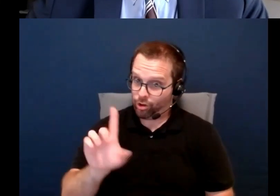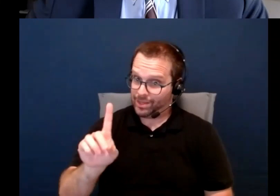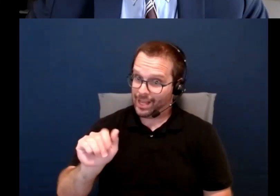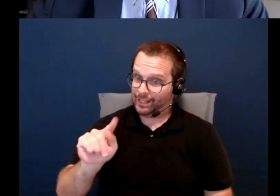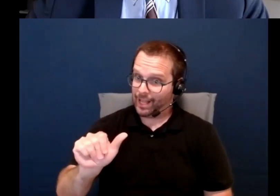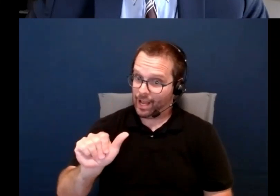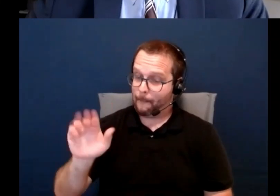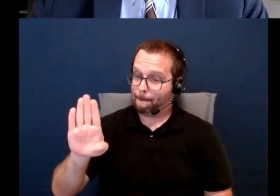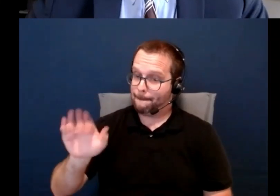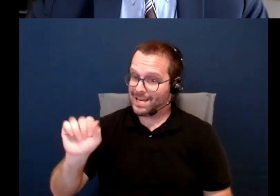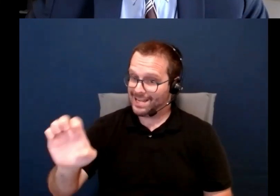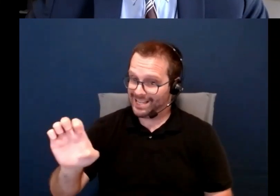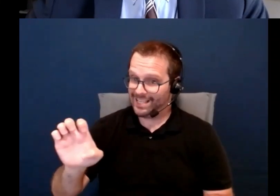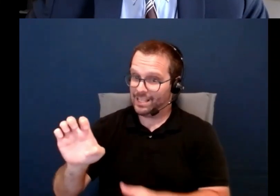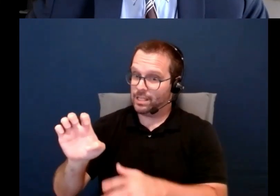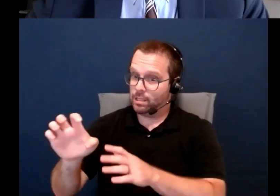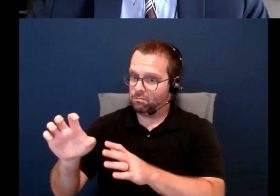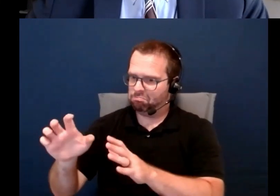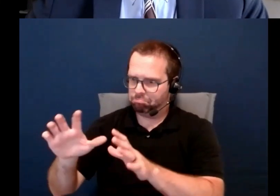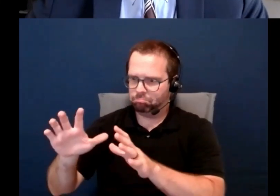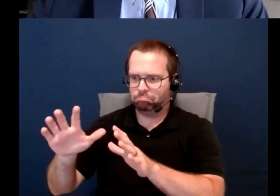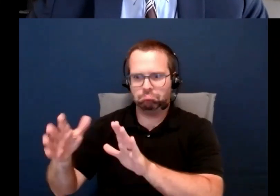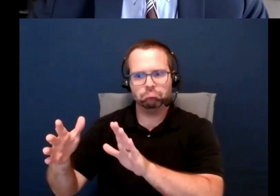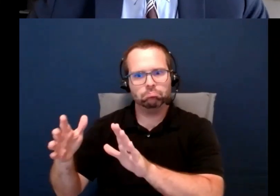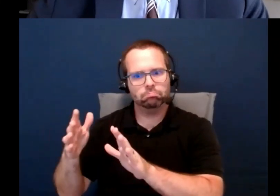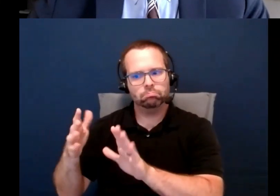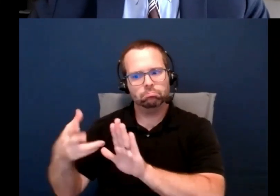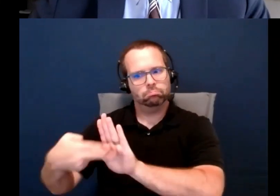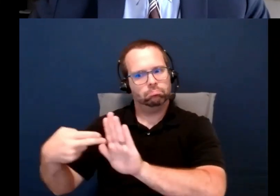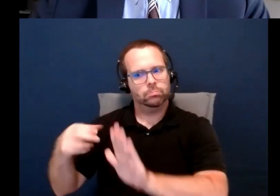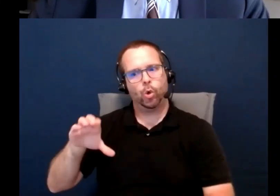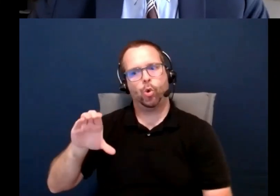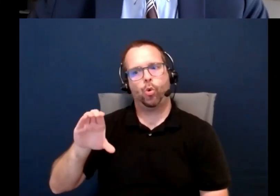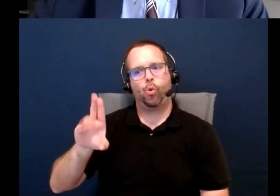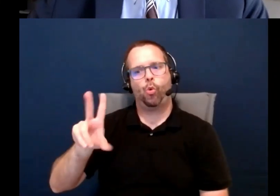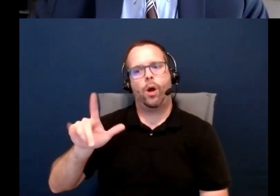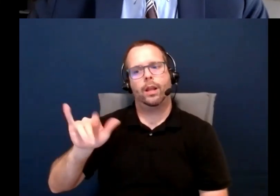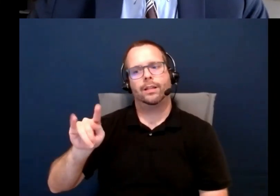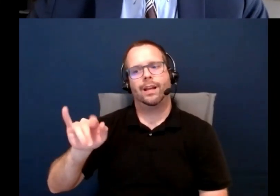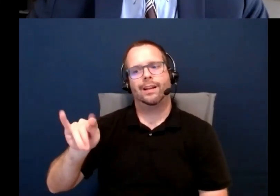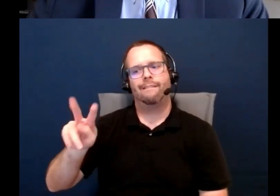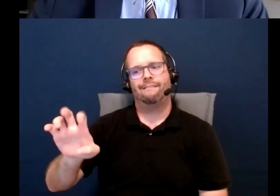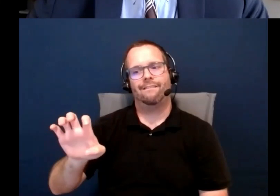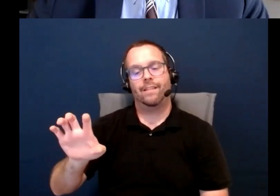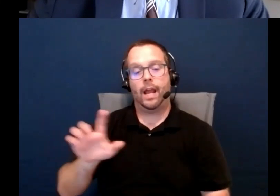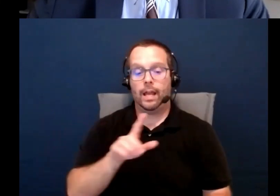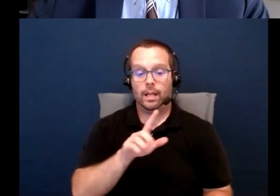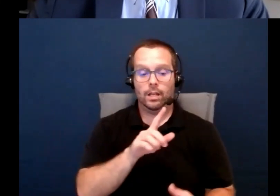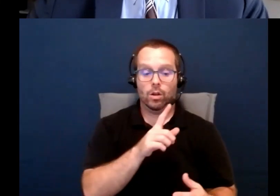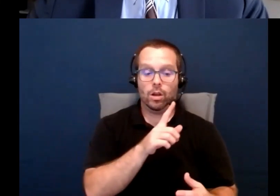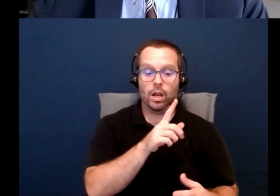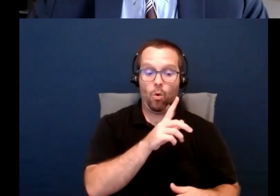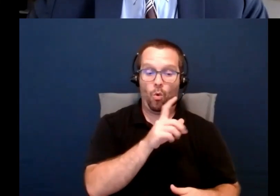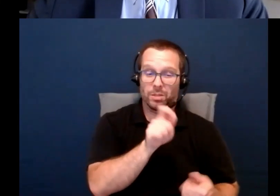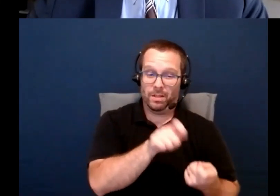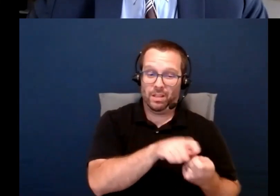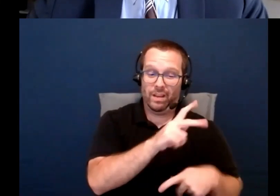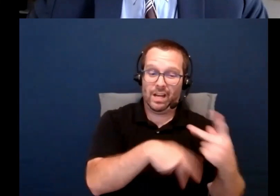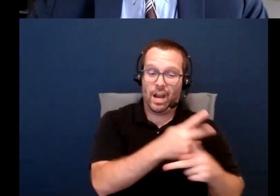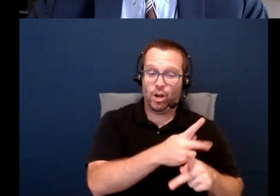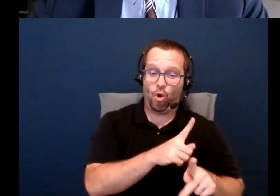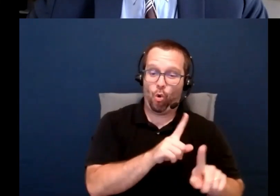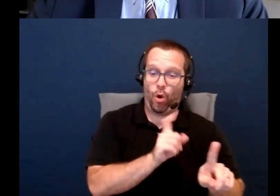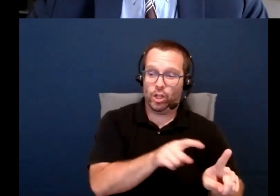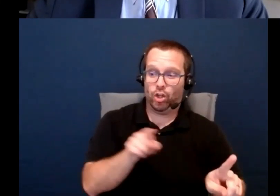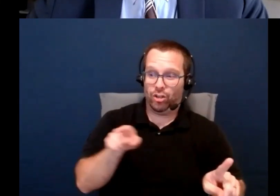database that is answering a particular kind of question, These kinds of studies can be funded